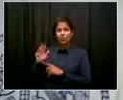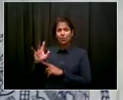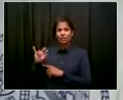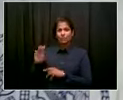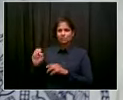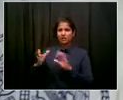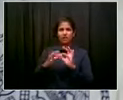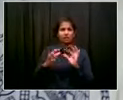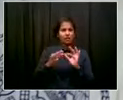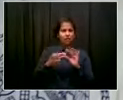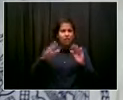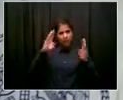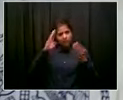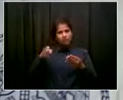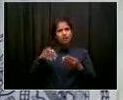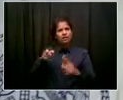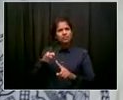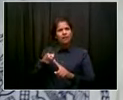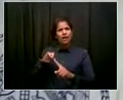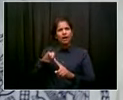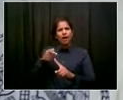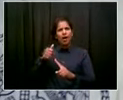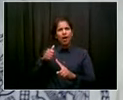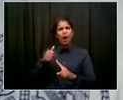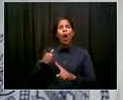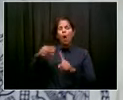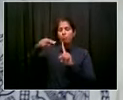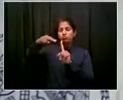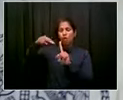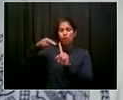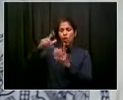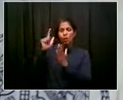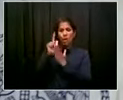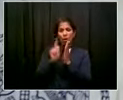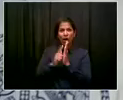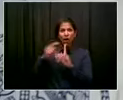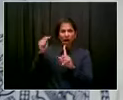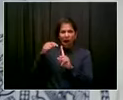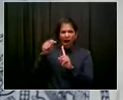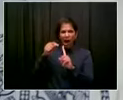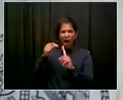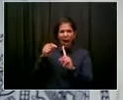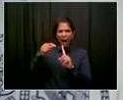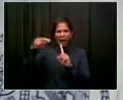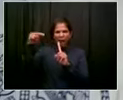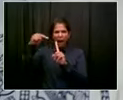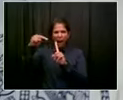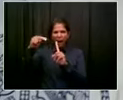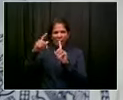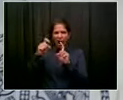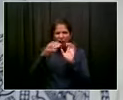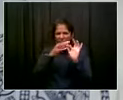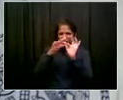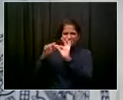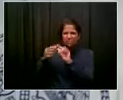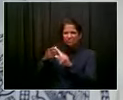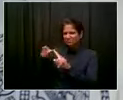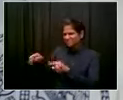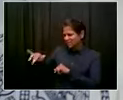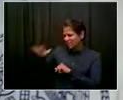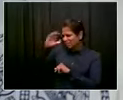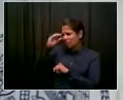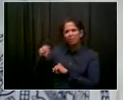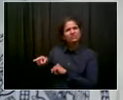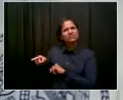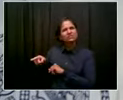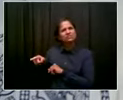what does that have to do with this instance i don't know if you have information about the suspect but could you speak a little bit about what the city will do um in terms of